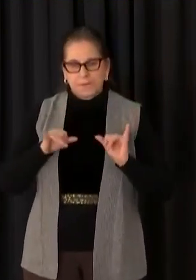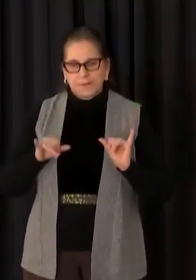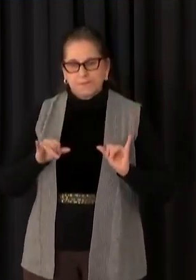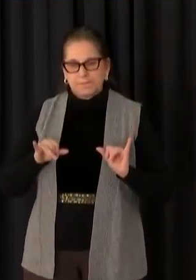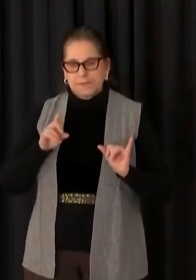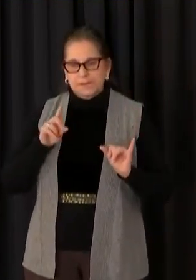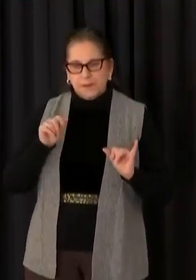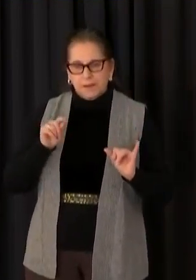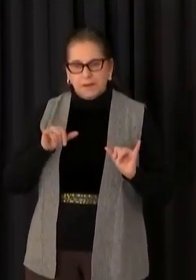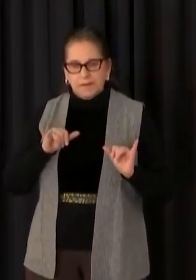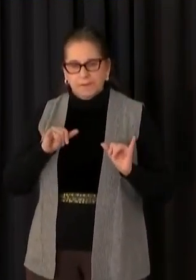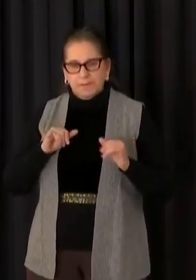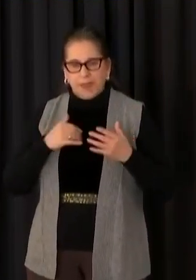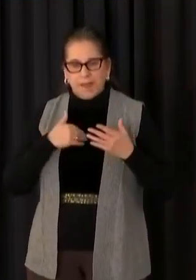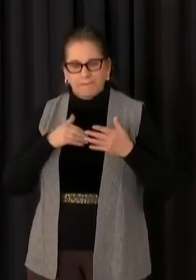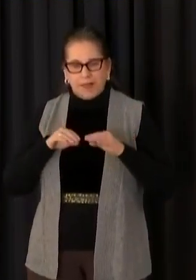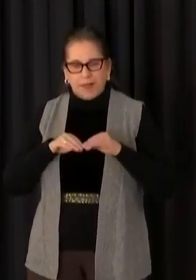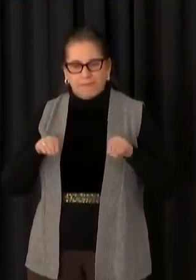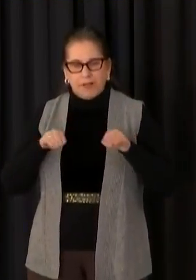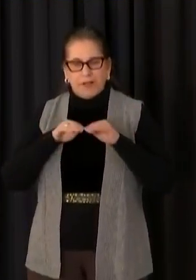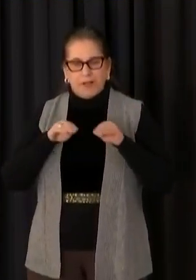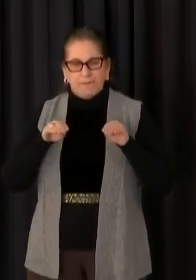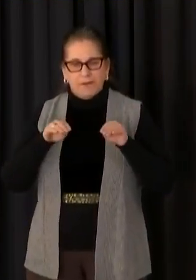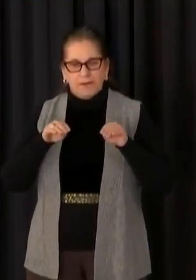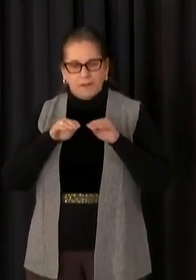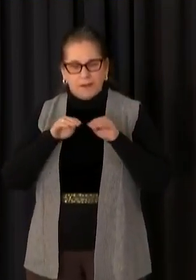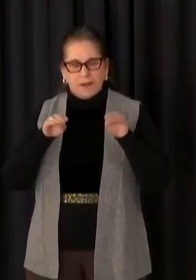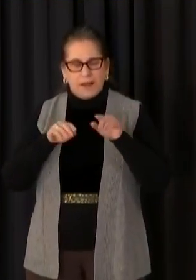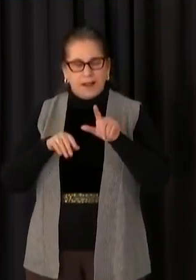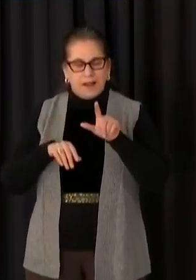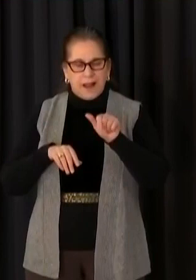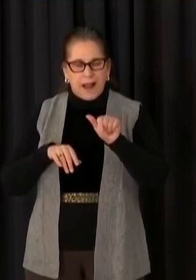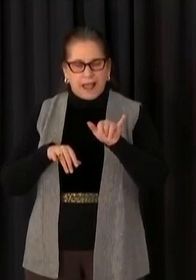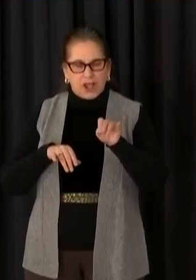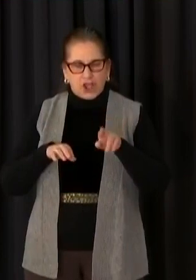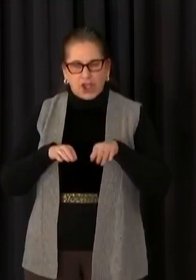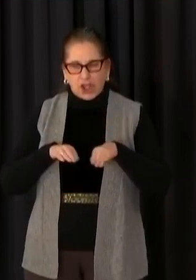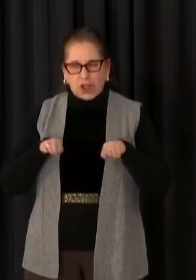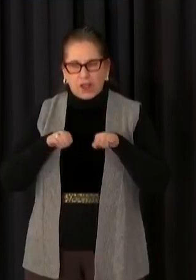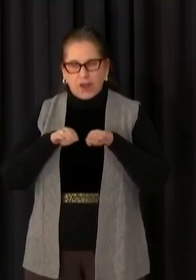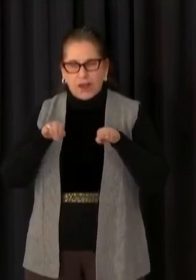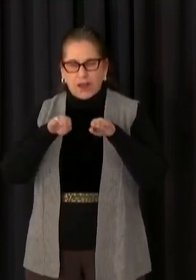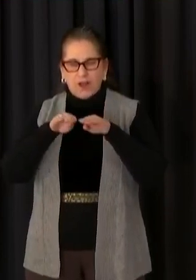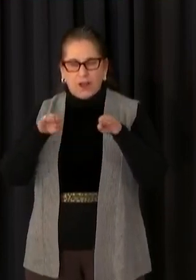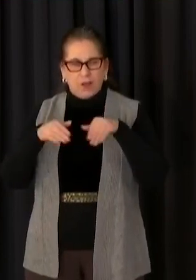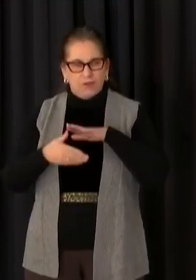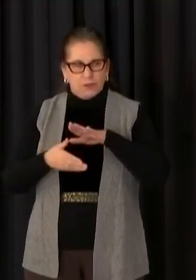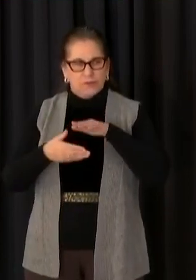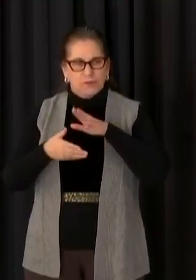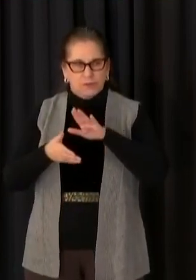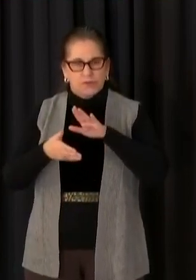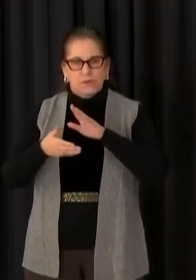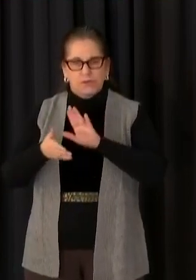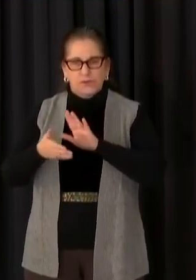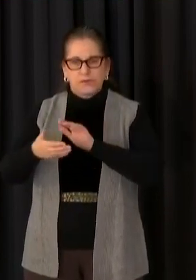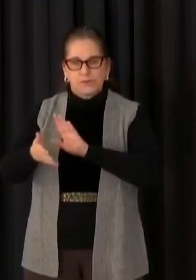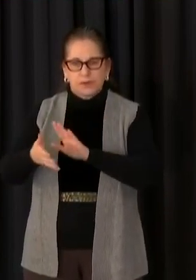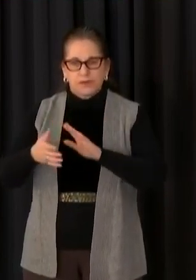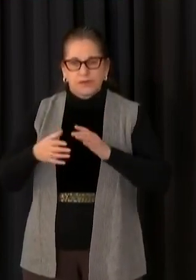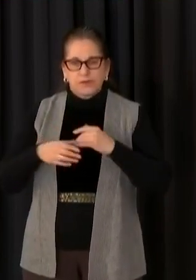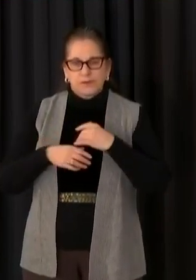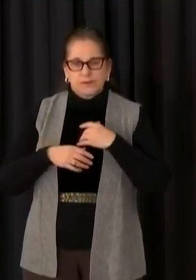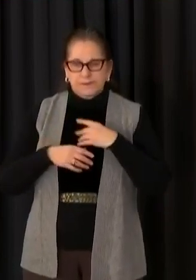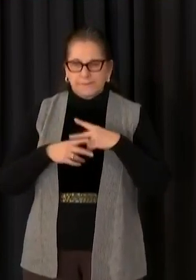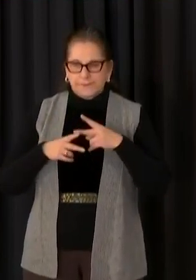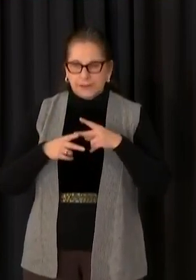layered approach. We can dial things up and we can dial things down as we see fit. We'll continue to observe. The mayor has